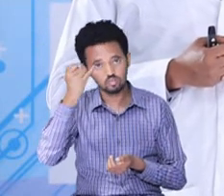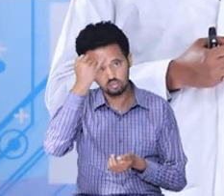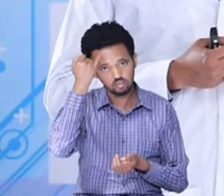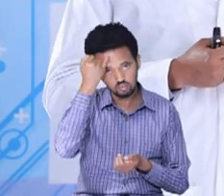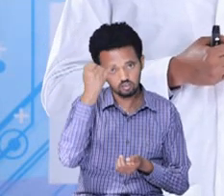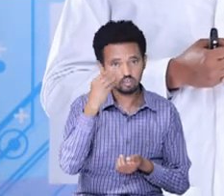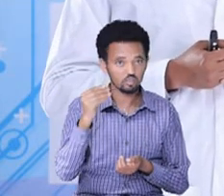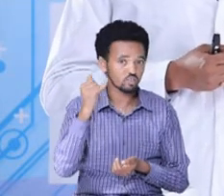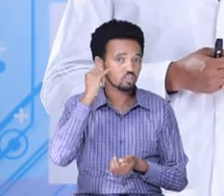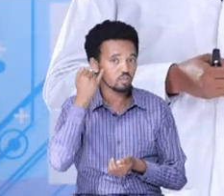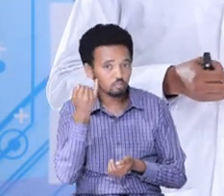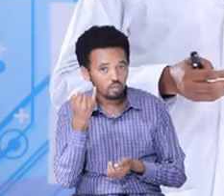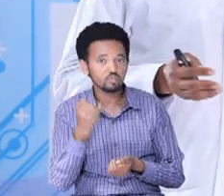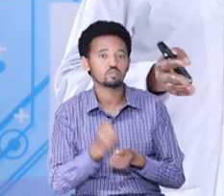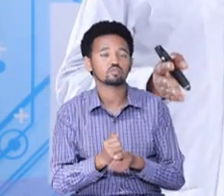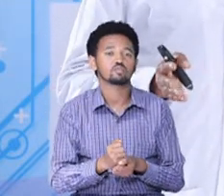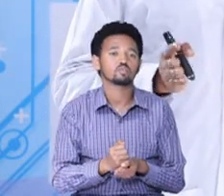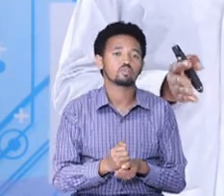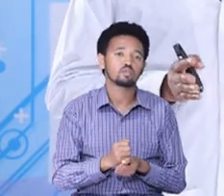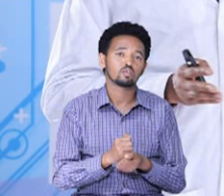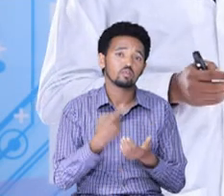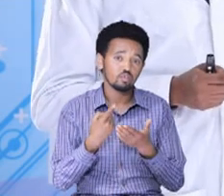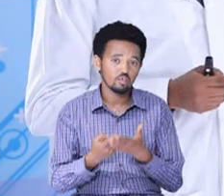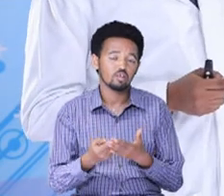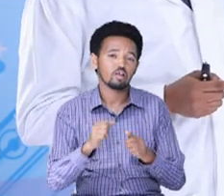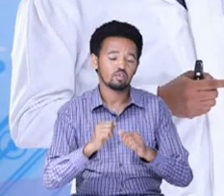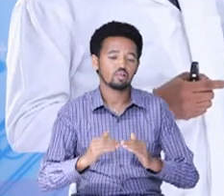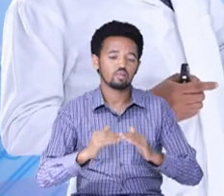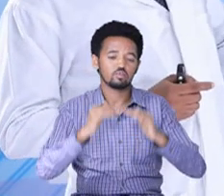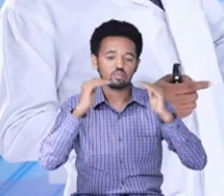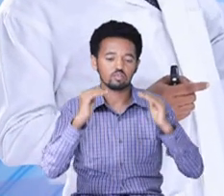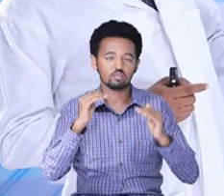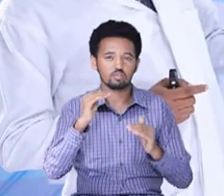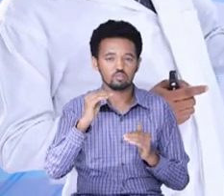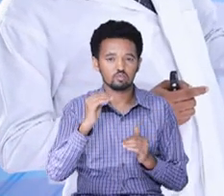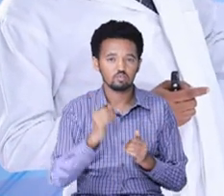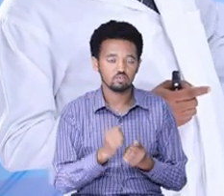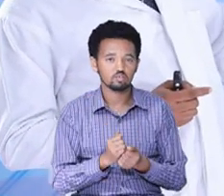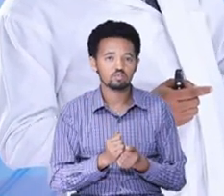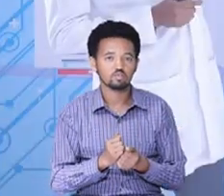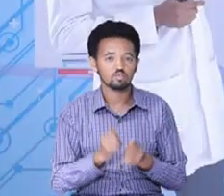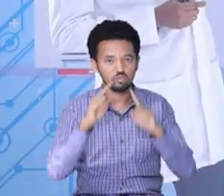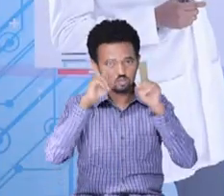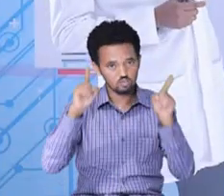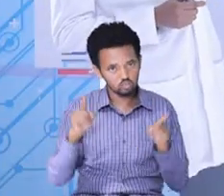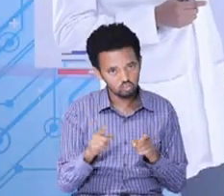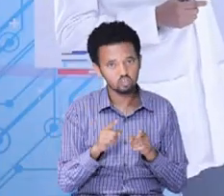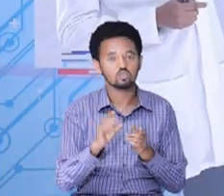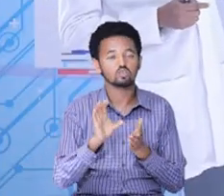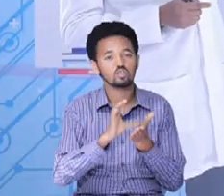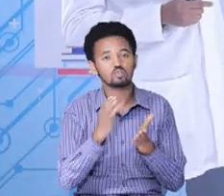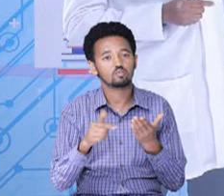and Japan. At that time, there was an Atlantic Charter. The Atlantic Charter explained that promised